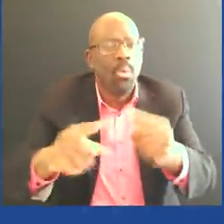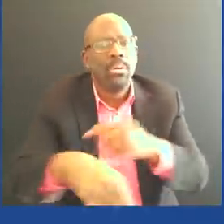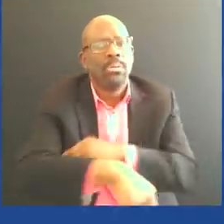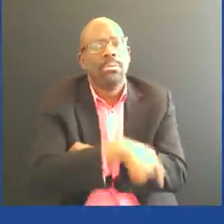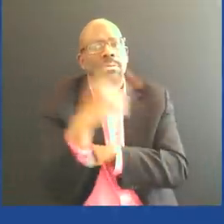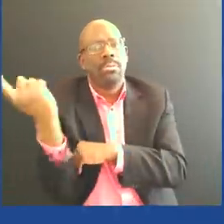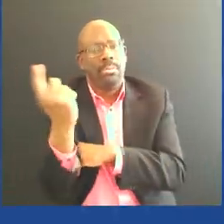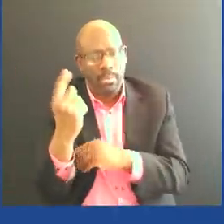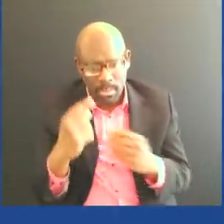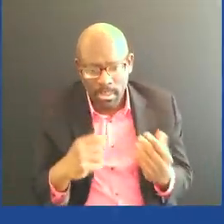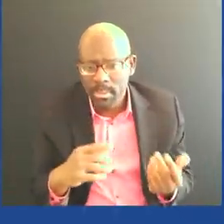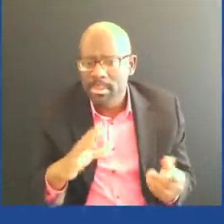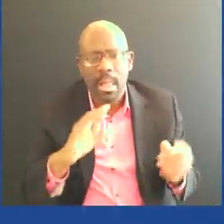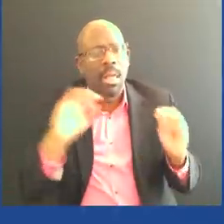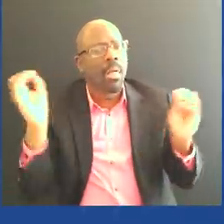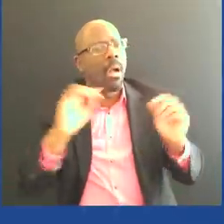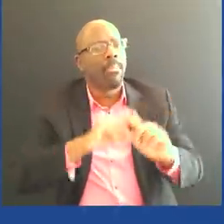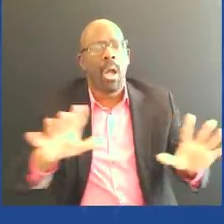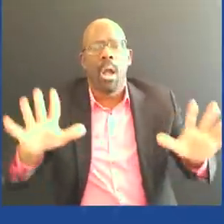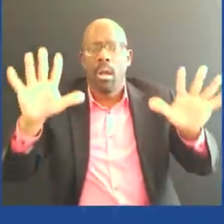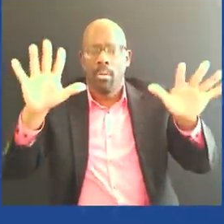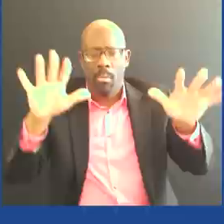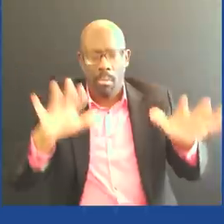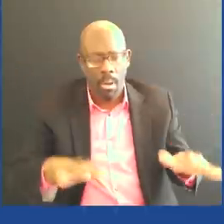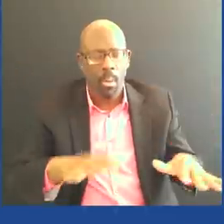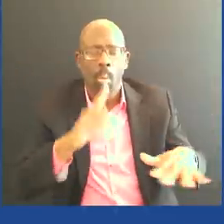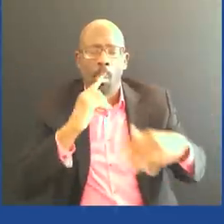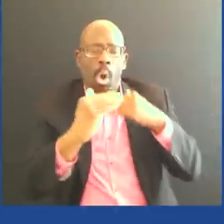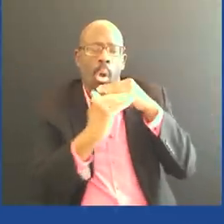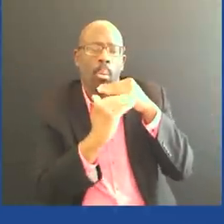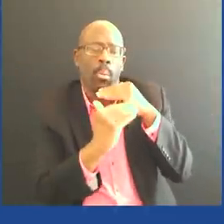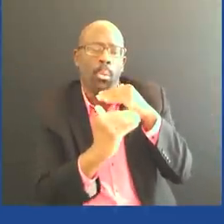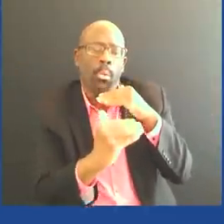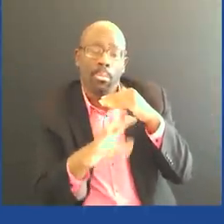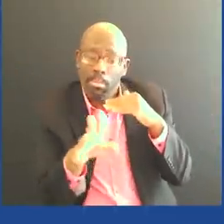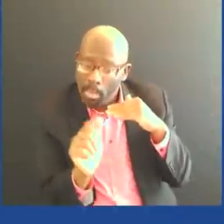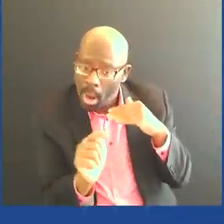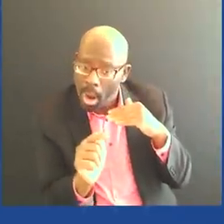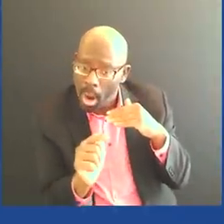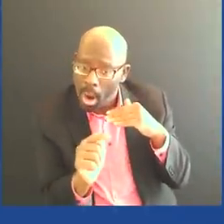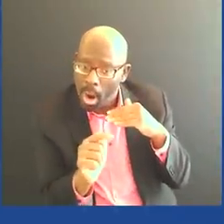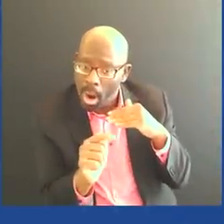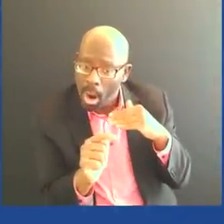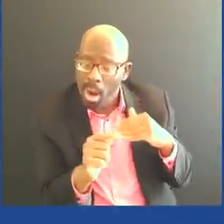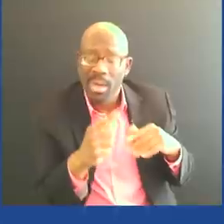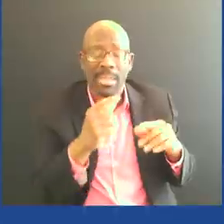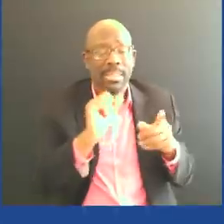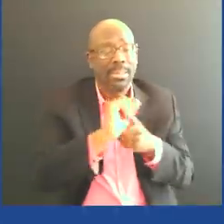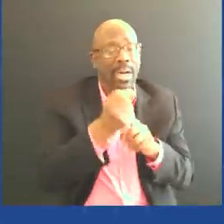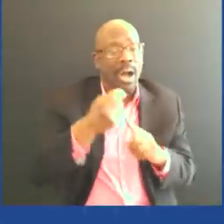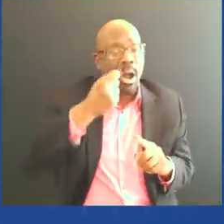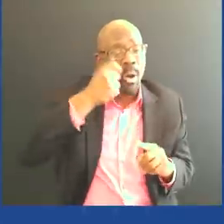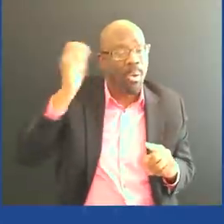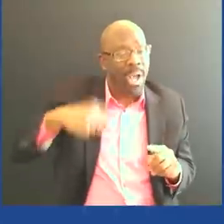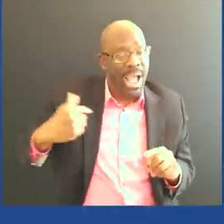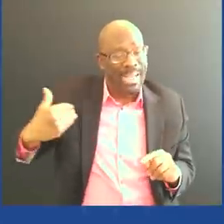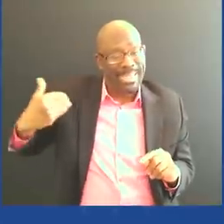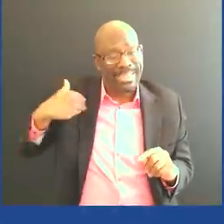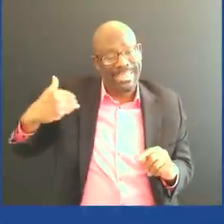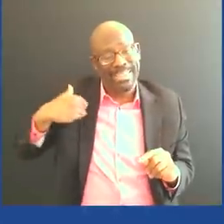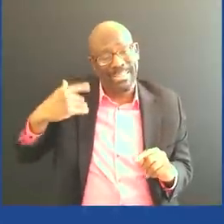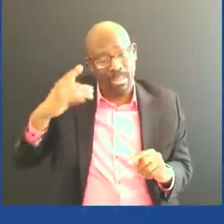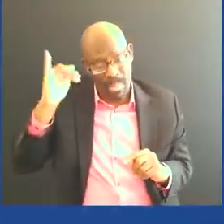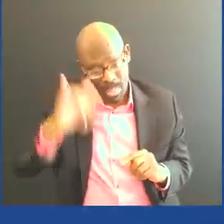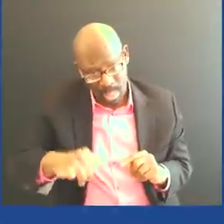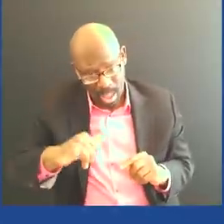waters, the events in Ukraine remind us that liberty still needs her defenders. Senator